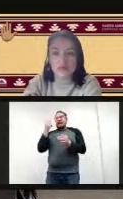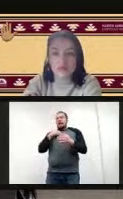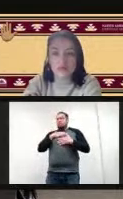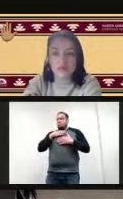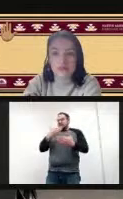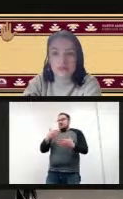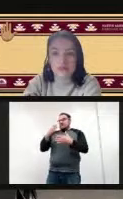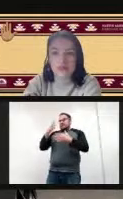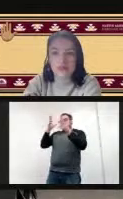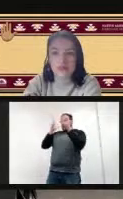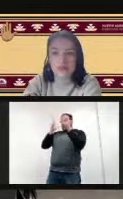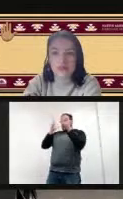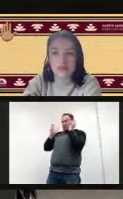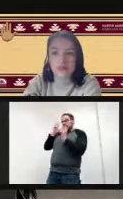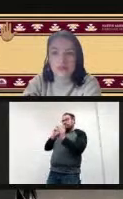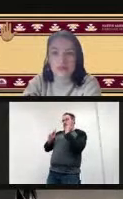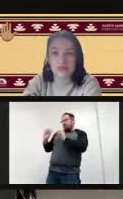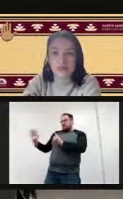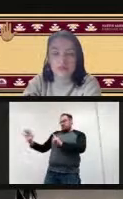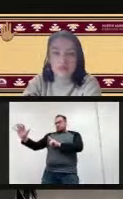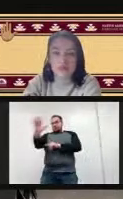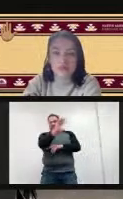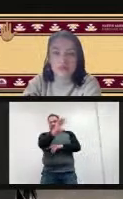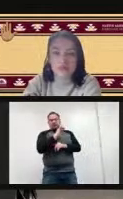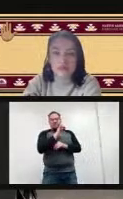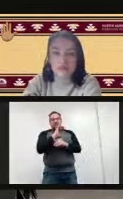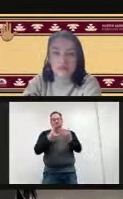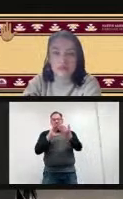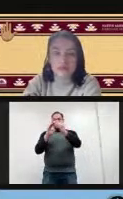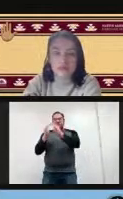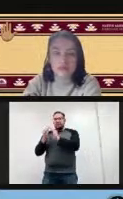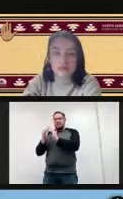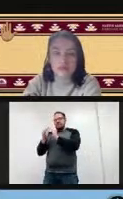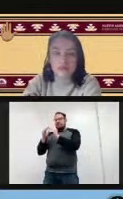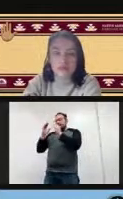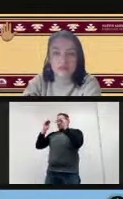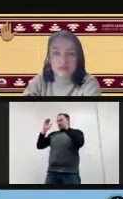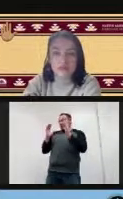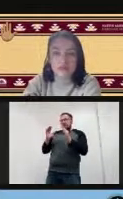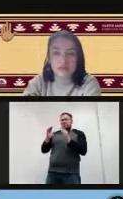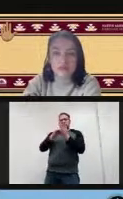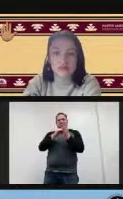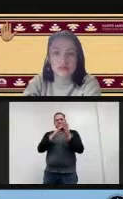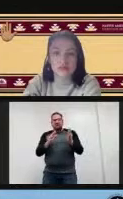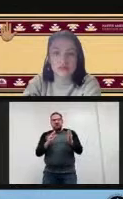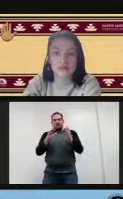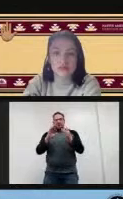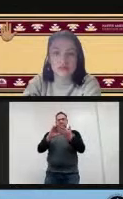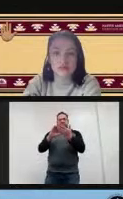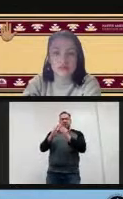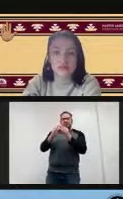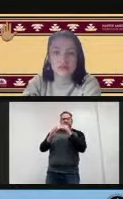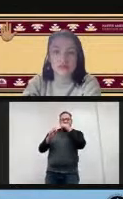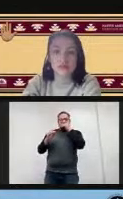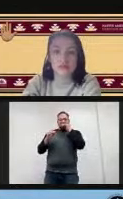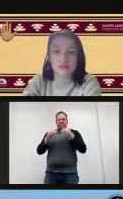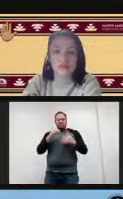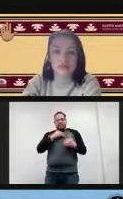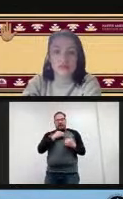team, my educators, our students, our communities. Empathetically is going to be a little bit different.